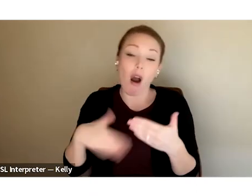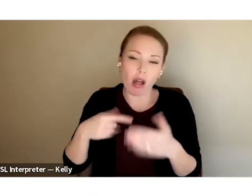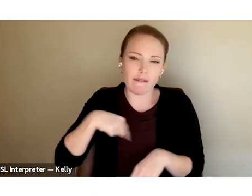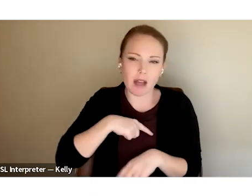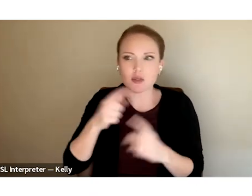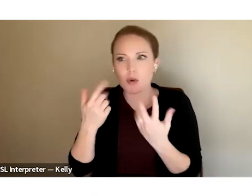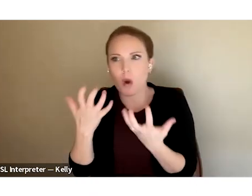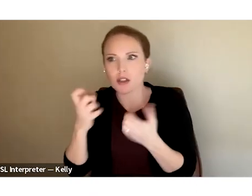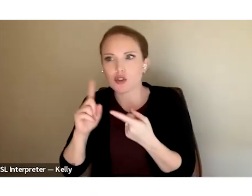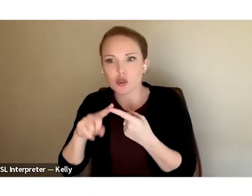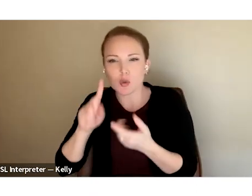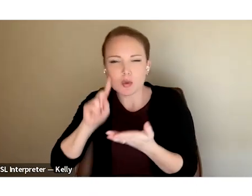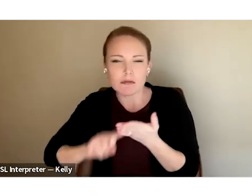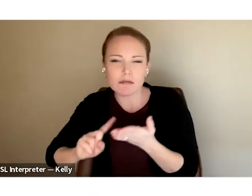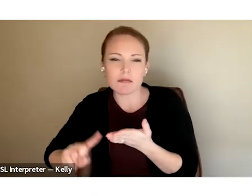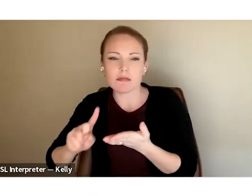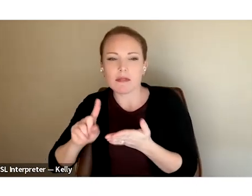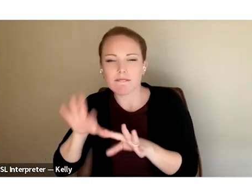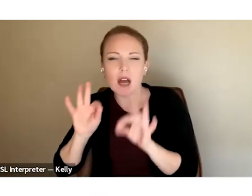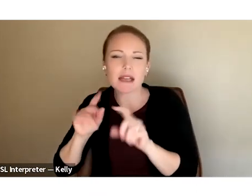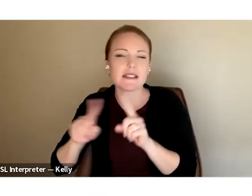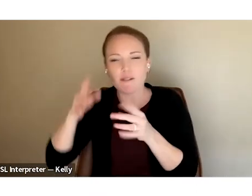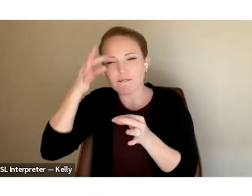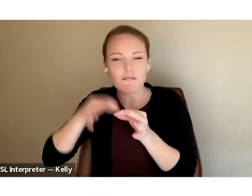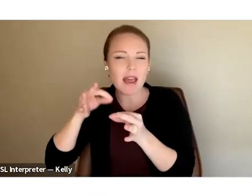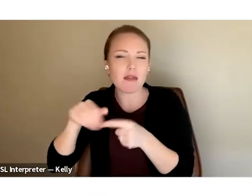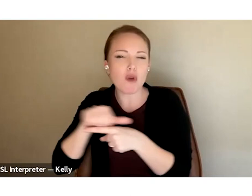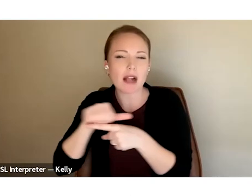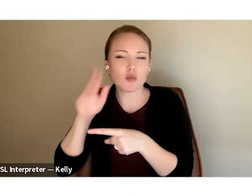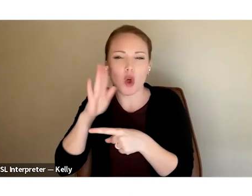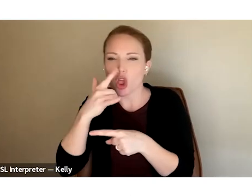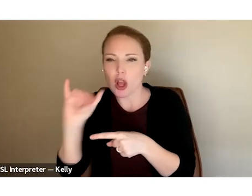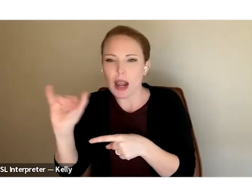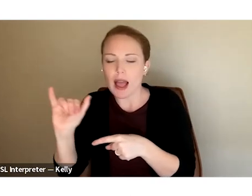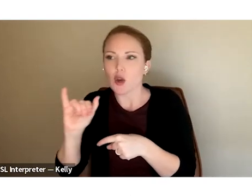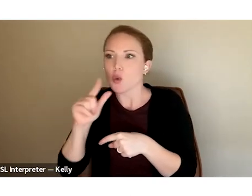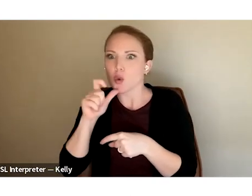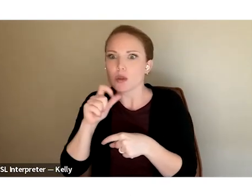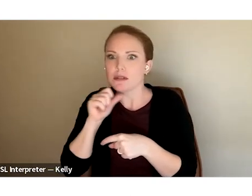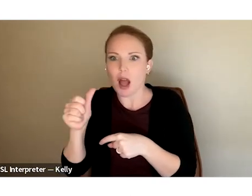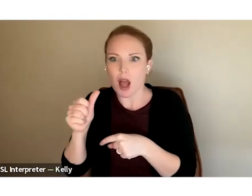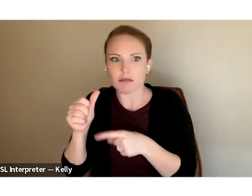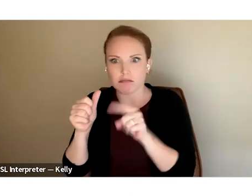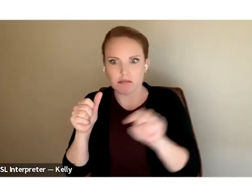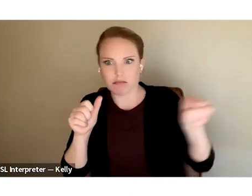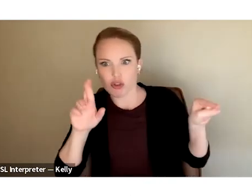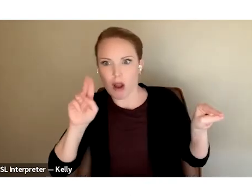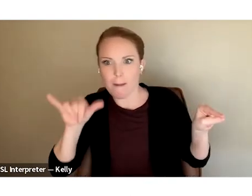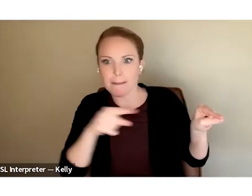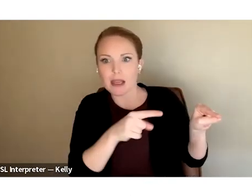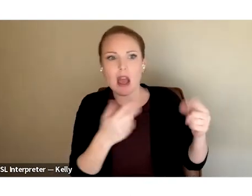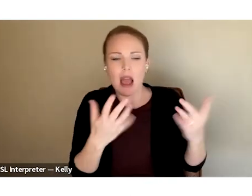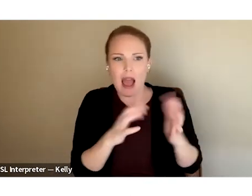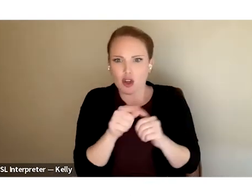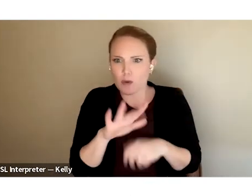what faith practice looked like for a character that's not Rami's, and what brings you closer,